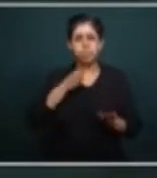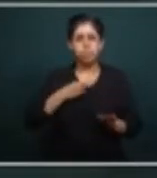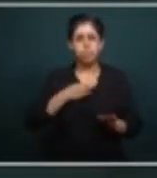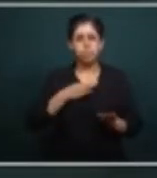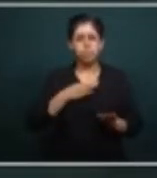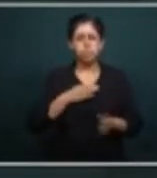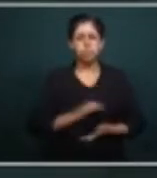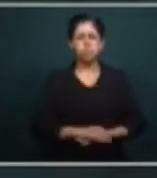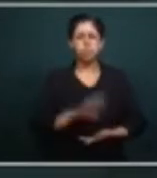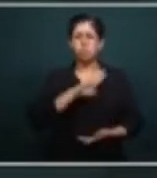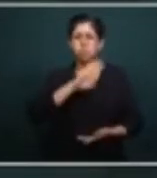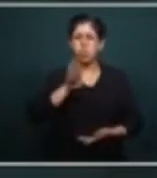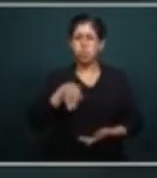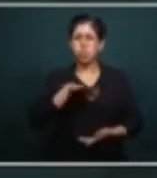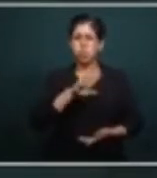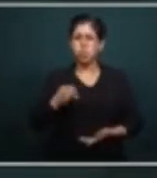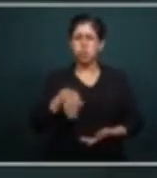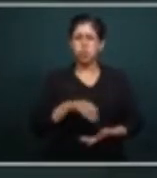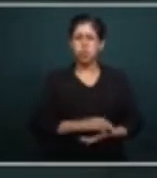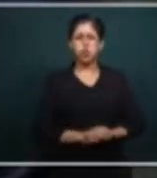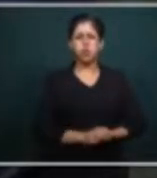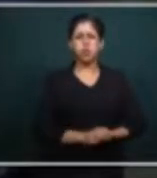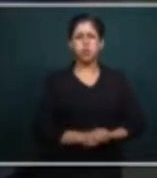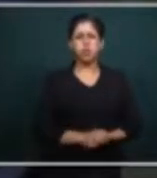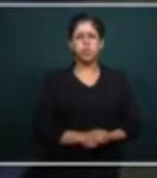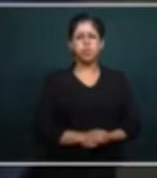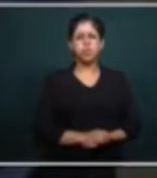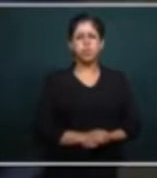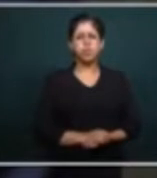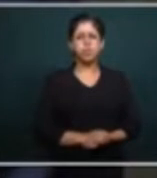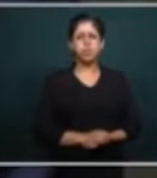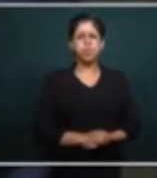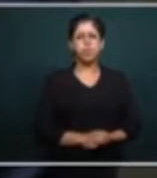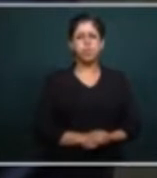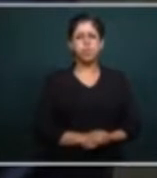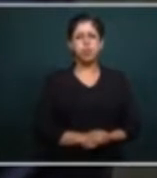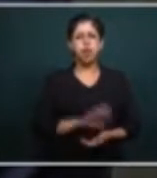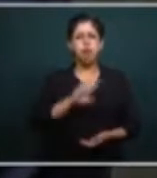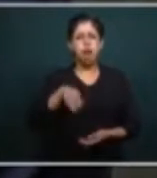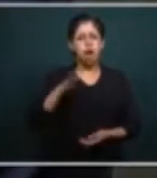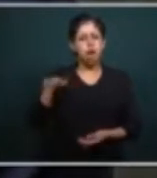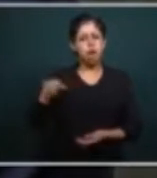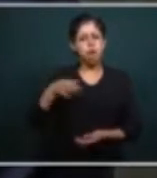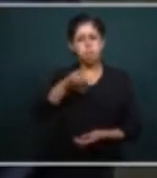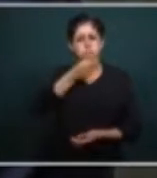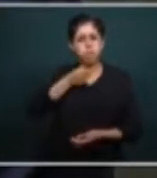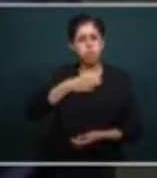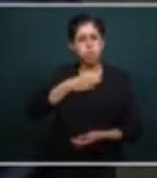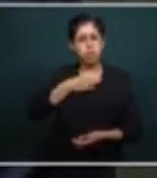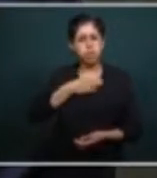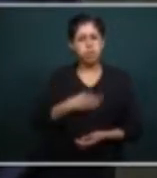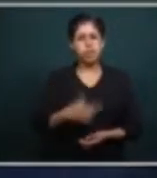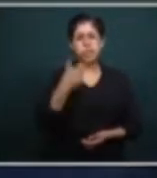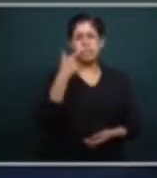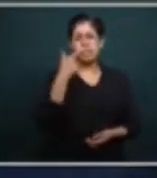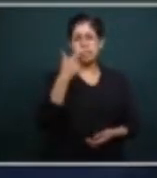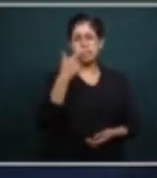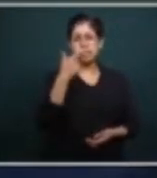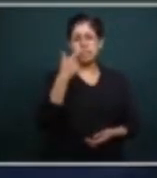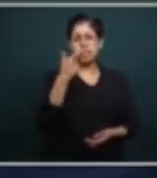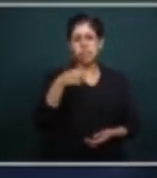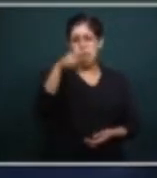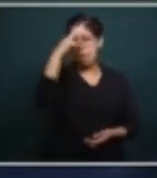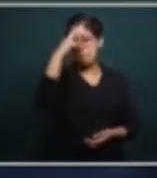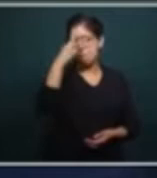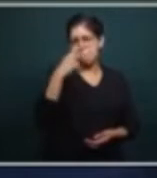So you already probably found out that there was some loss of life. According to the last information I